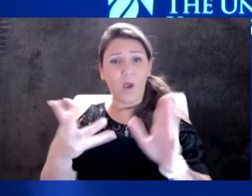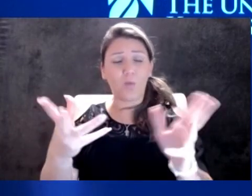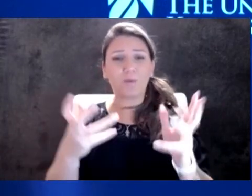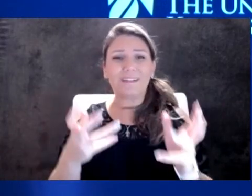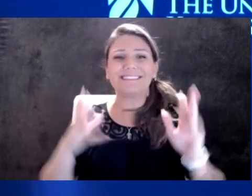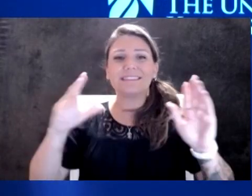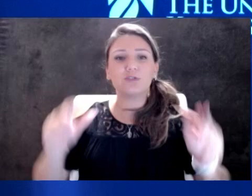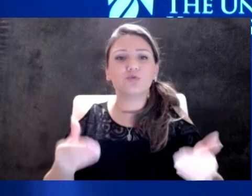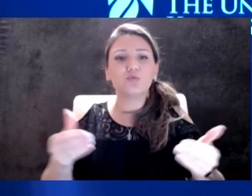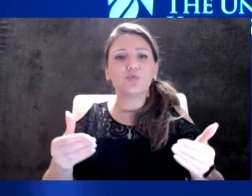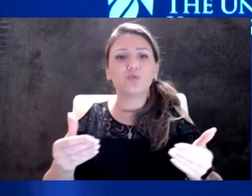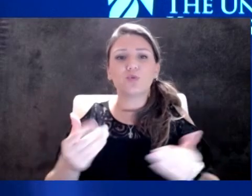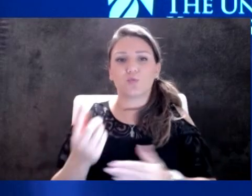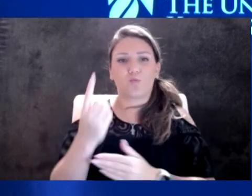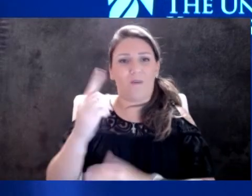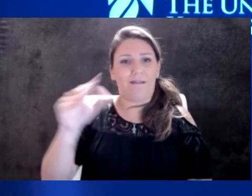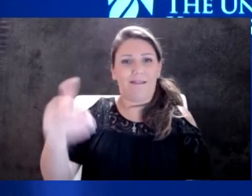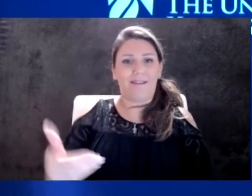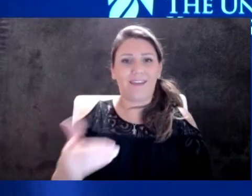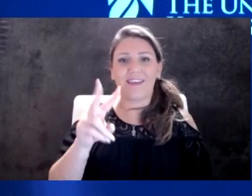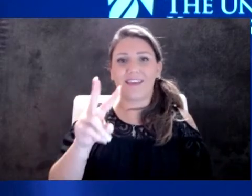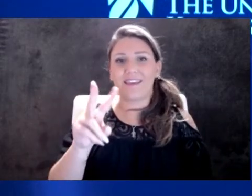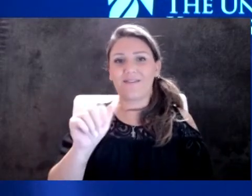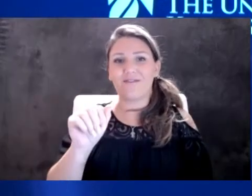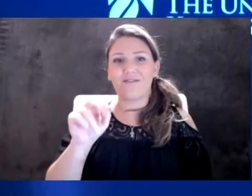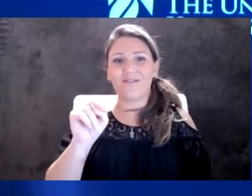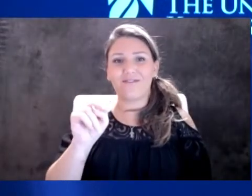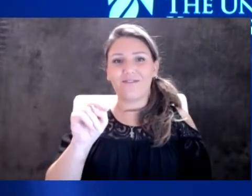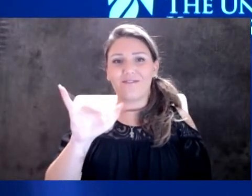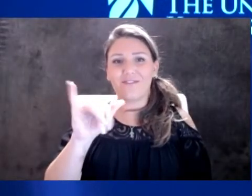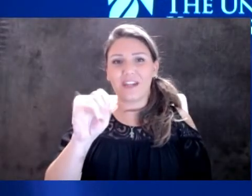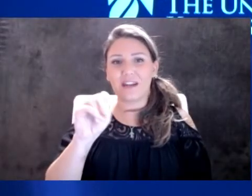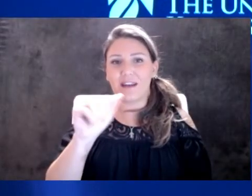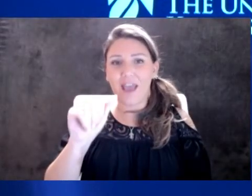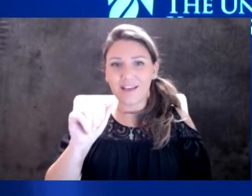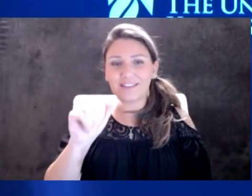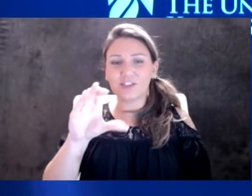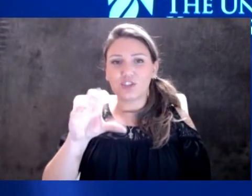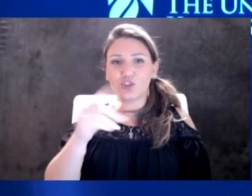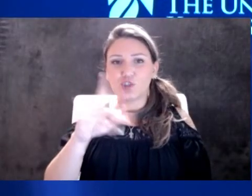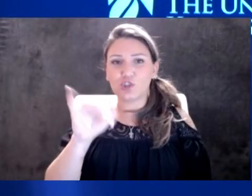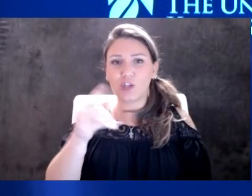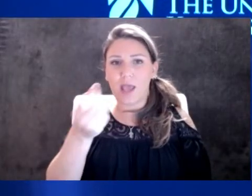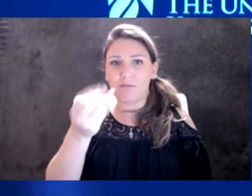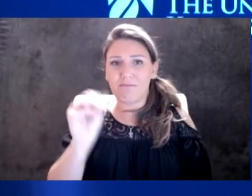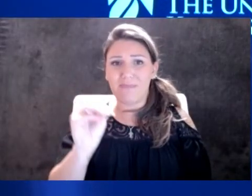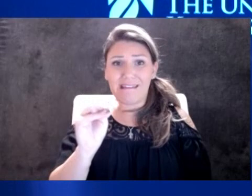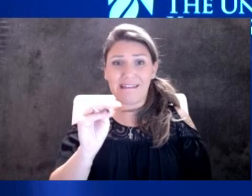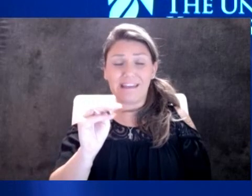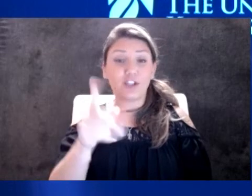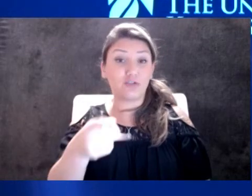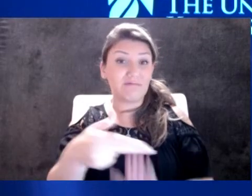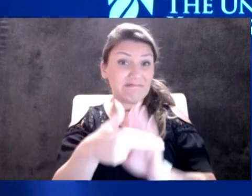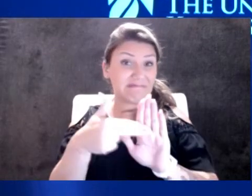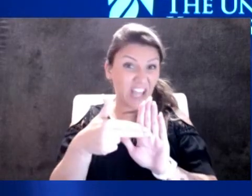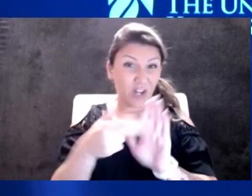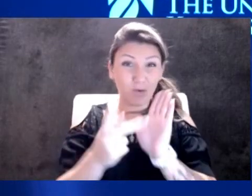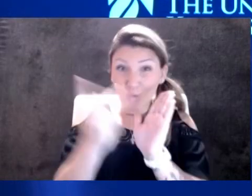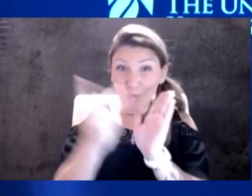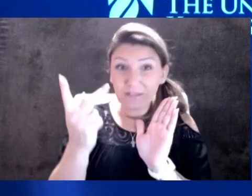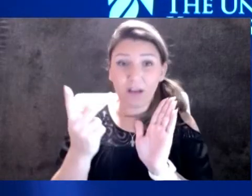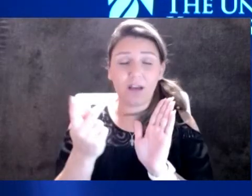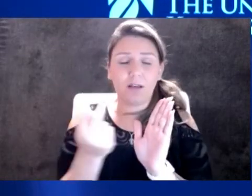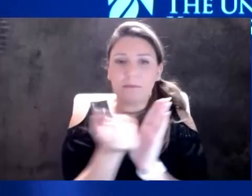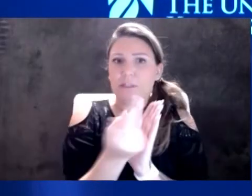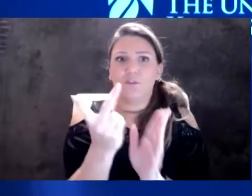one of those guests. Her name is Vanessa Chatman. She was diagnosed with breast cancer not once, but twice in just a matter of a few years.